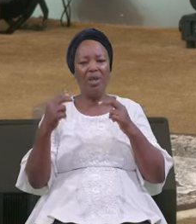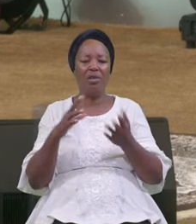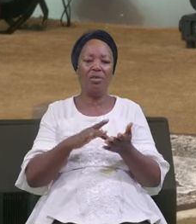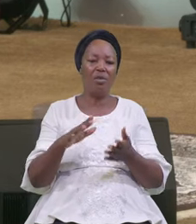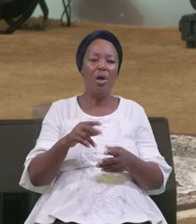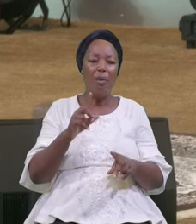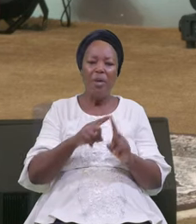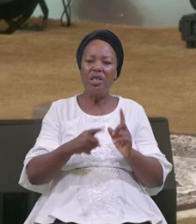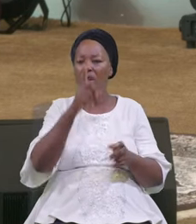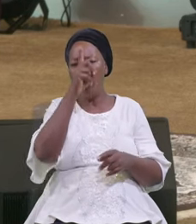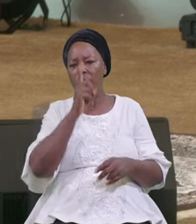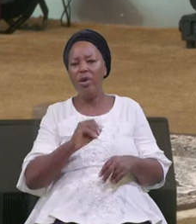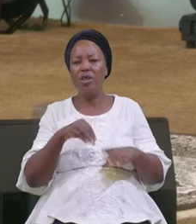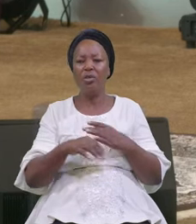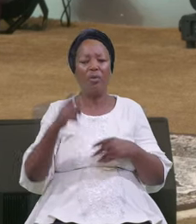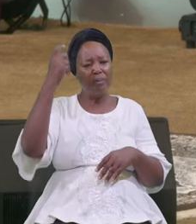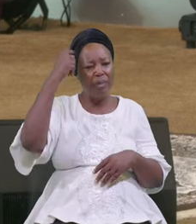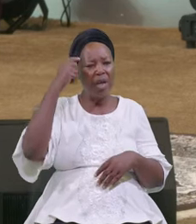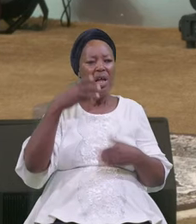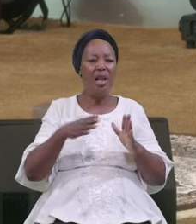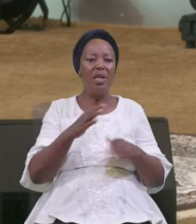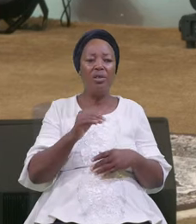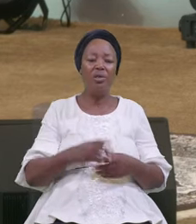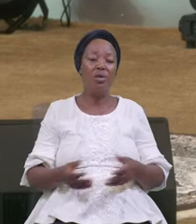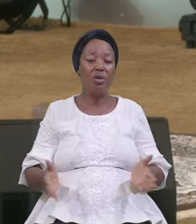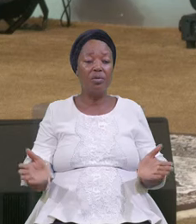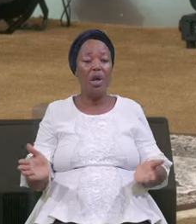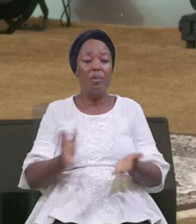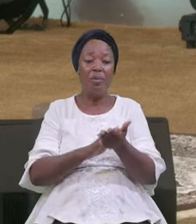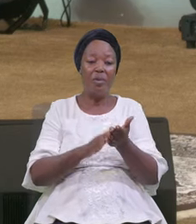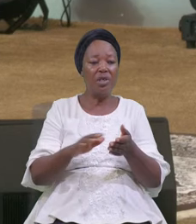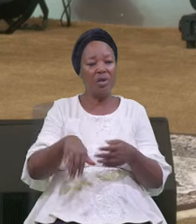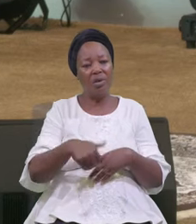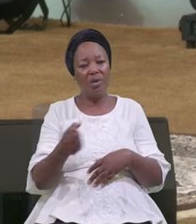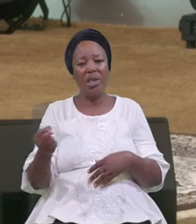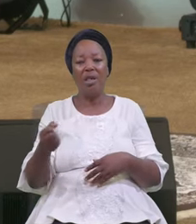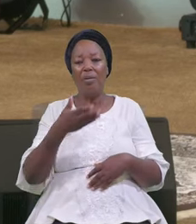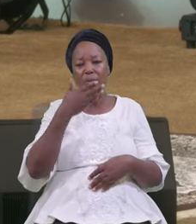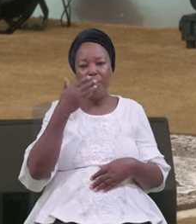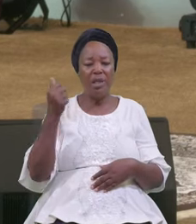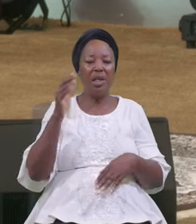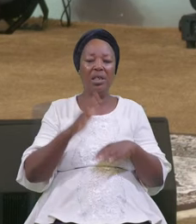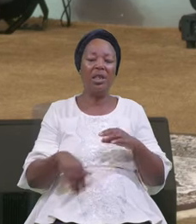mind, let each esteem other better than themselves. Look at